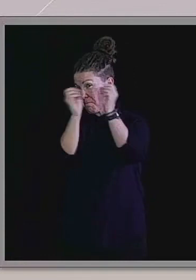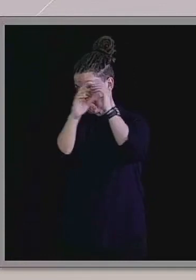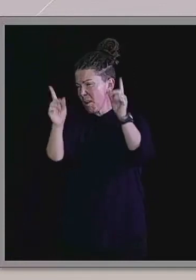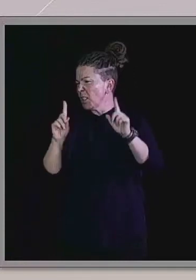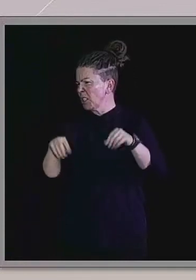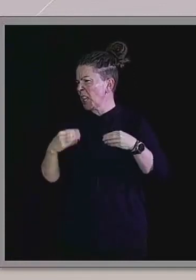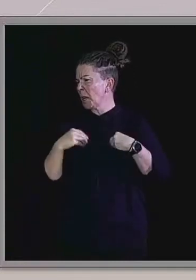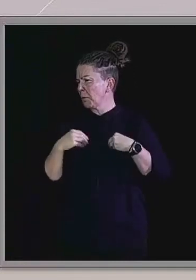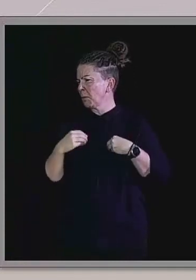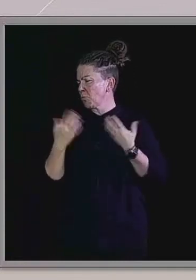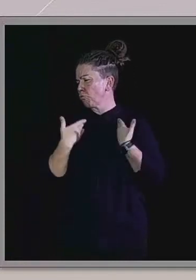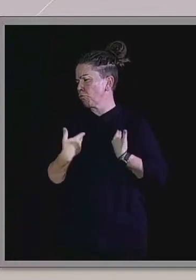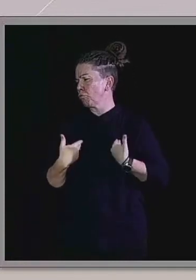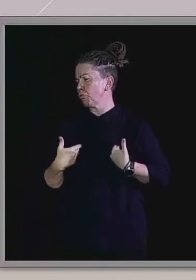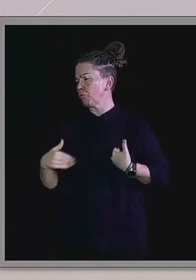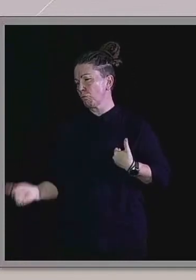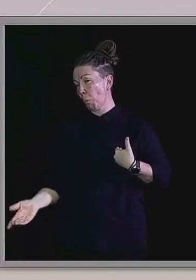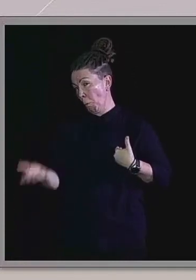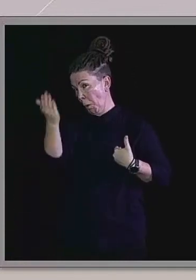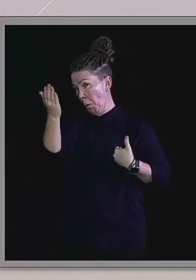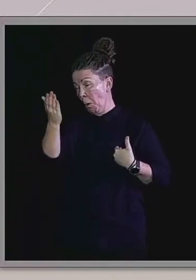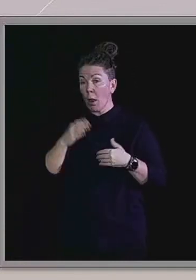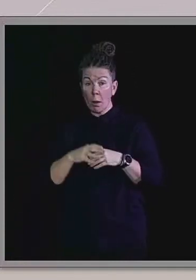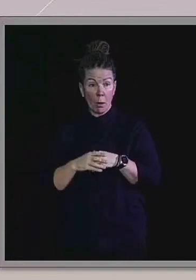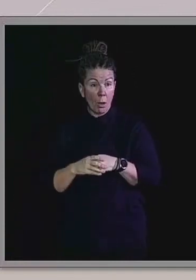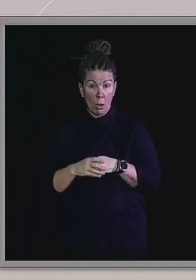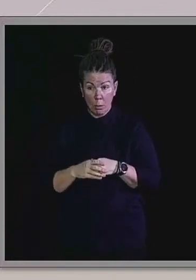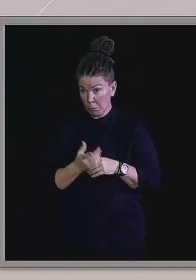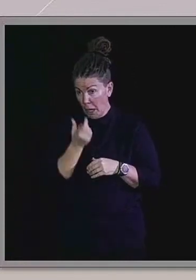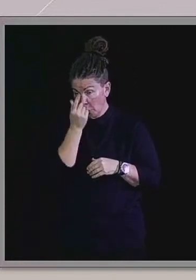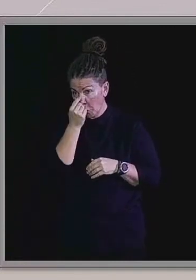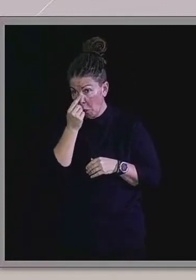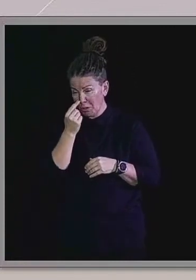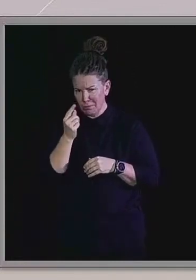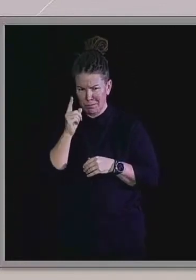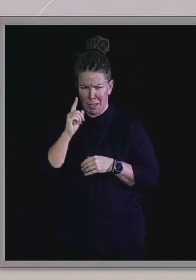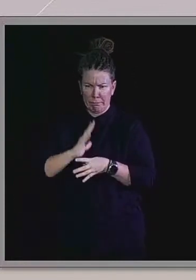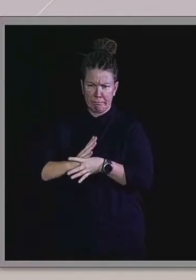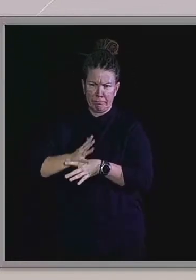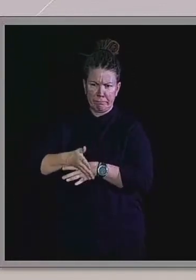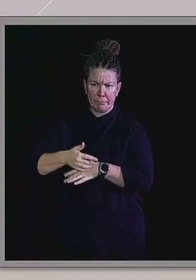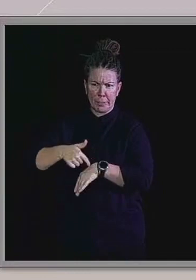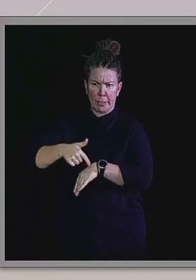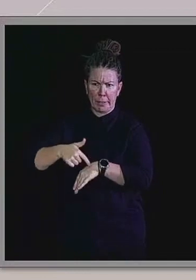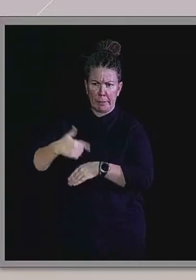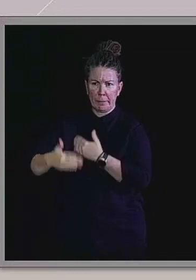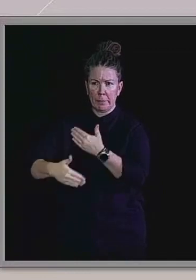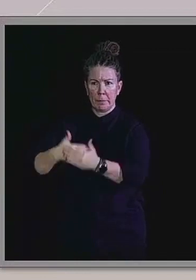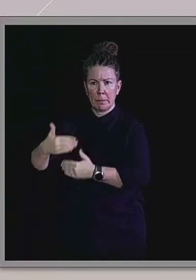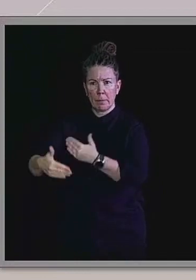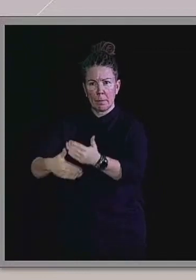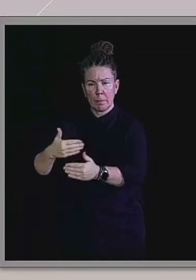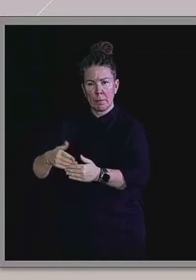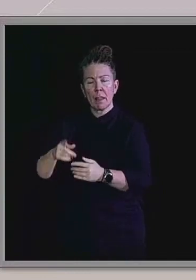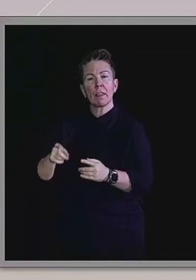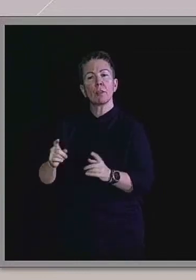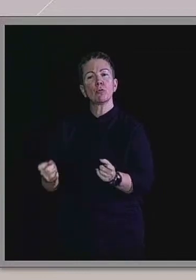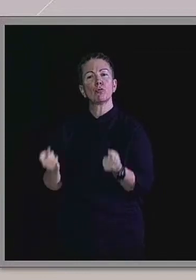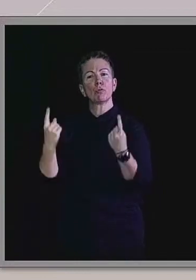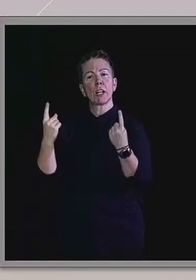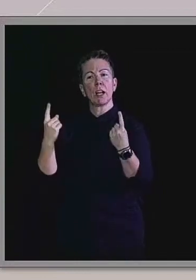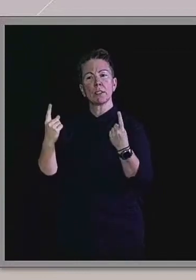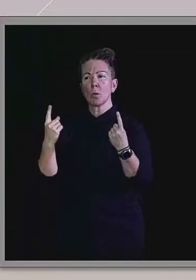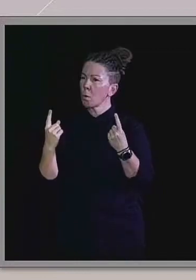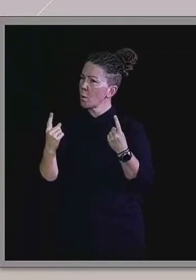business, you can make hundreds of millions of dollars, doing it. And I'm pretty sure you will as well, but it takes time, and then you have to realize as well that heavy